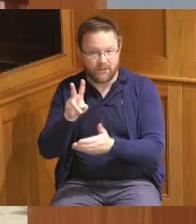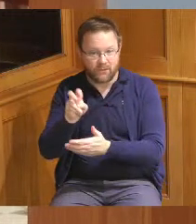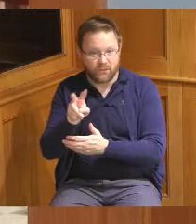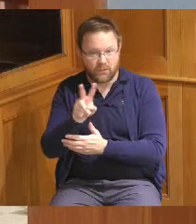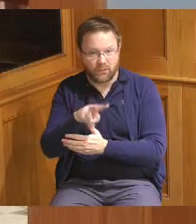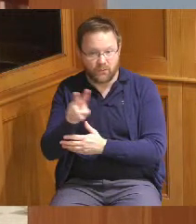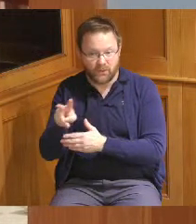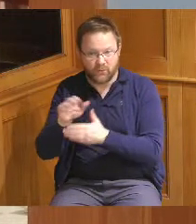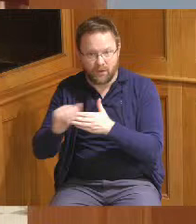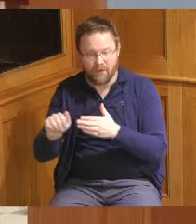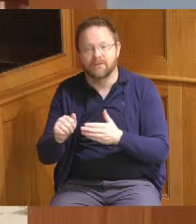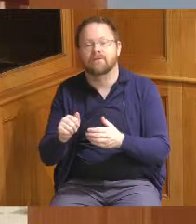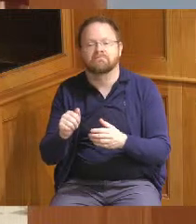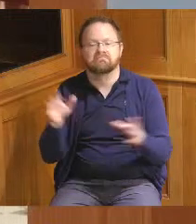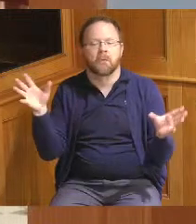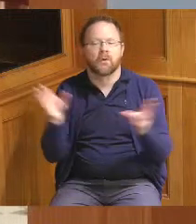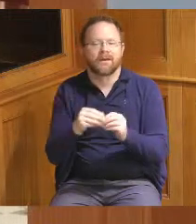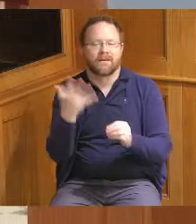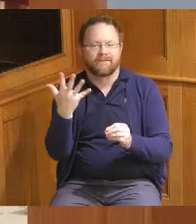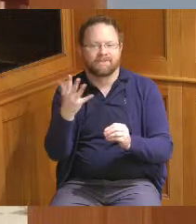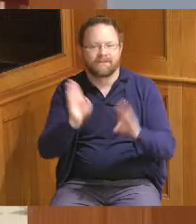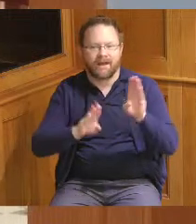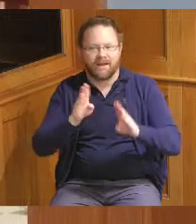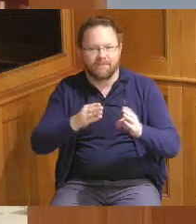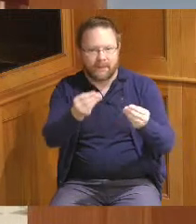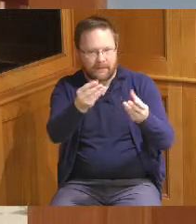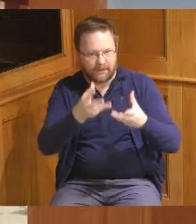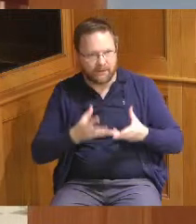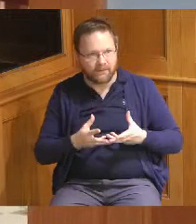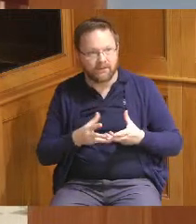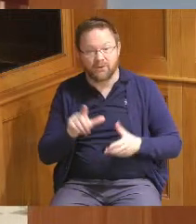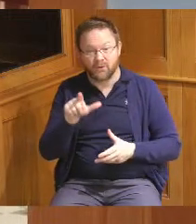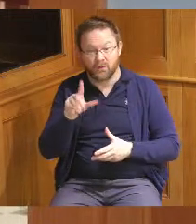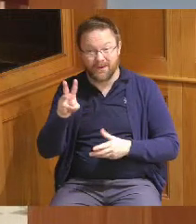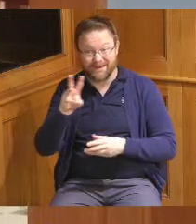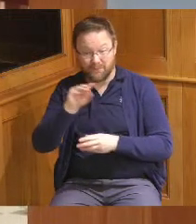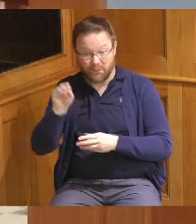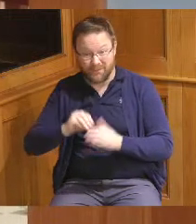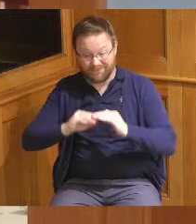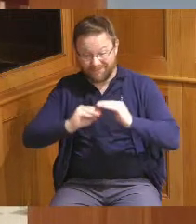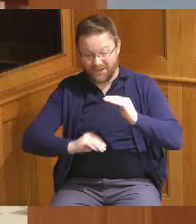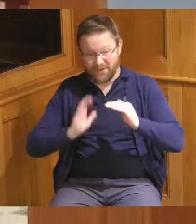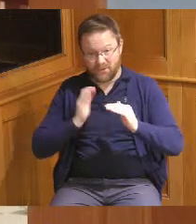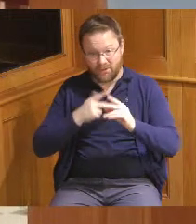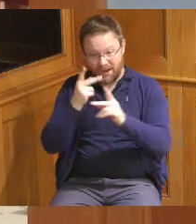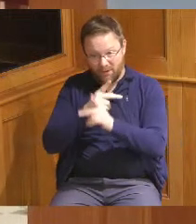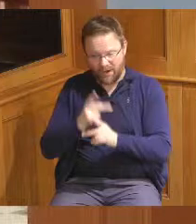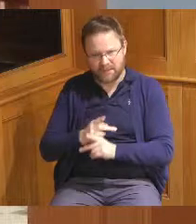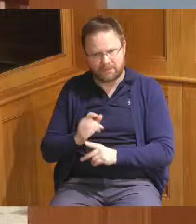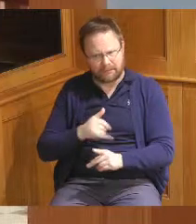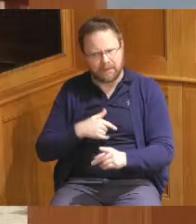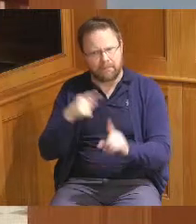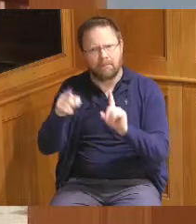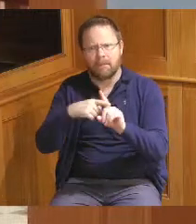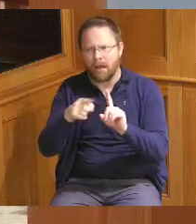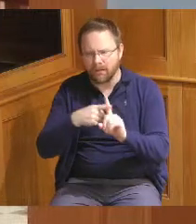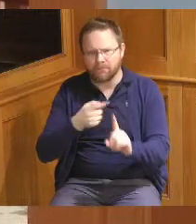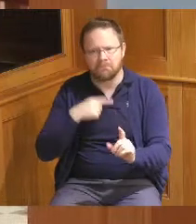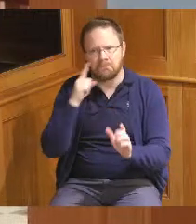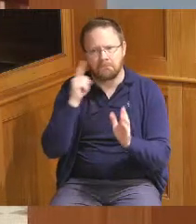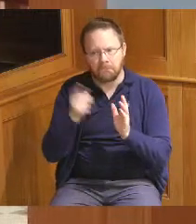$757,222. We had 5 bidders, 26% below the engineer's estimate, which is a good trend that they're starting to go